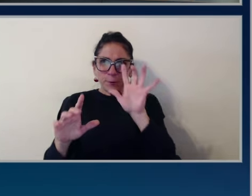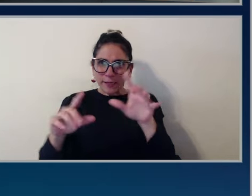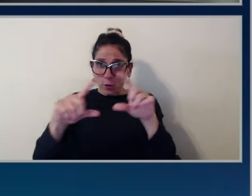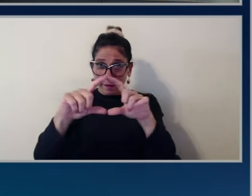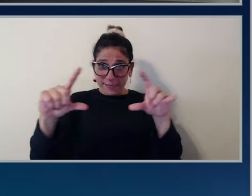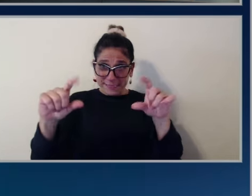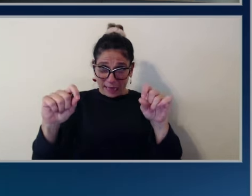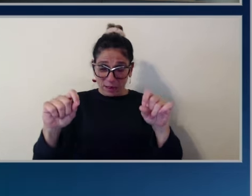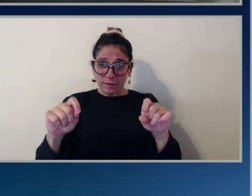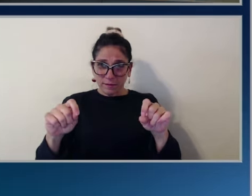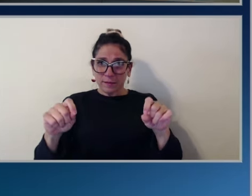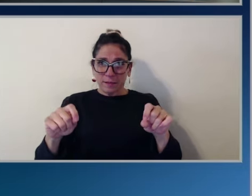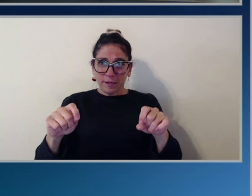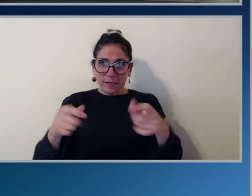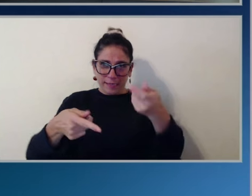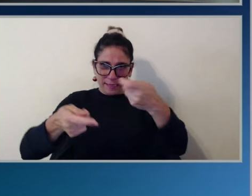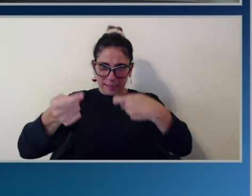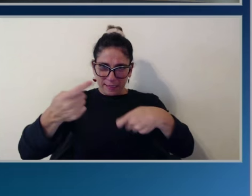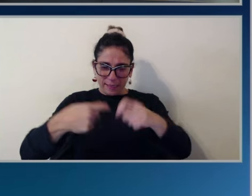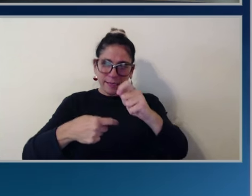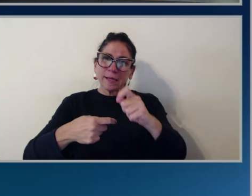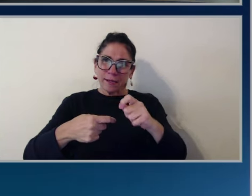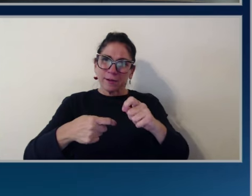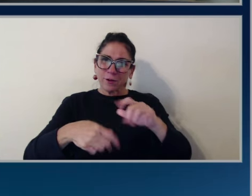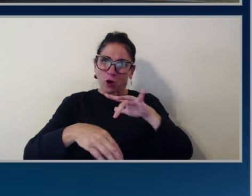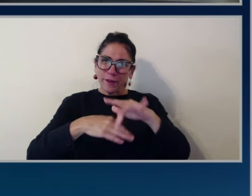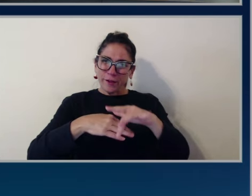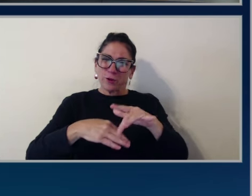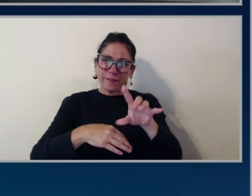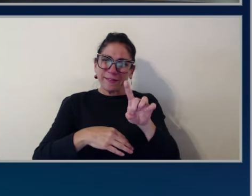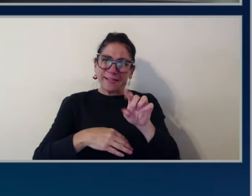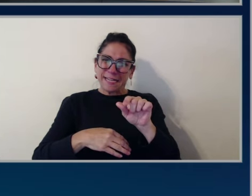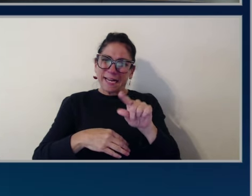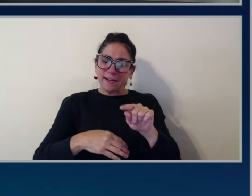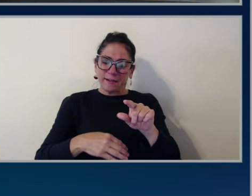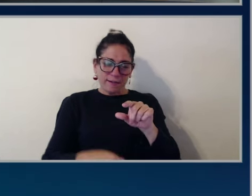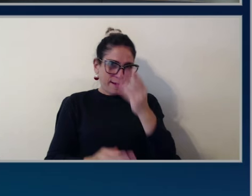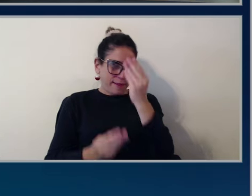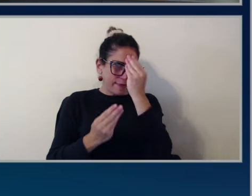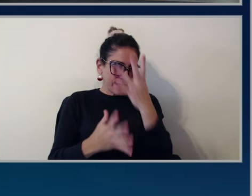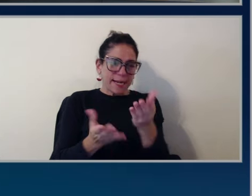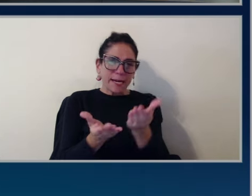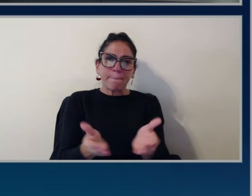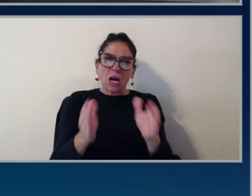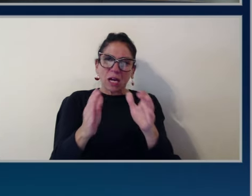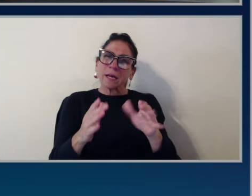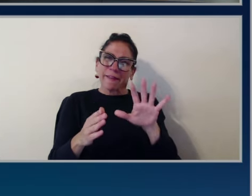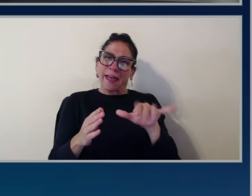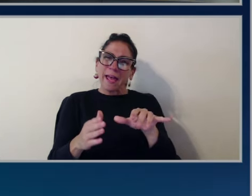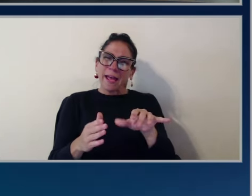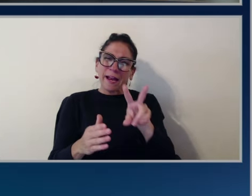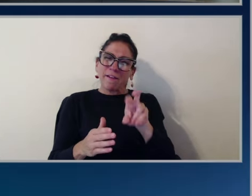your earlier data bucket variable there. Yeah. Oh, cool.